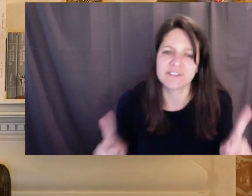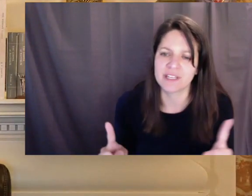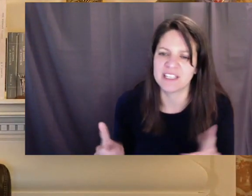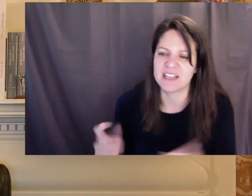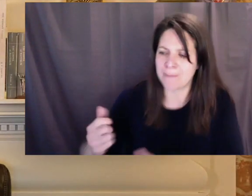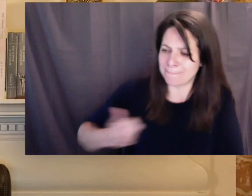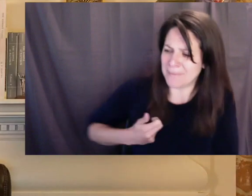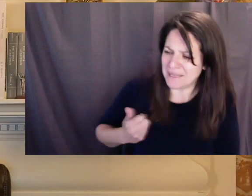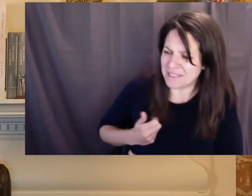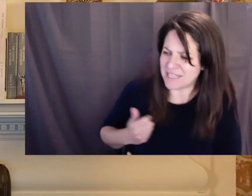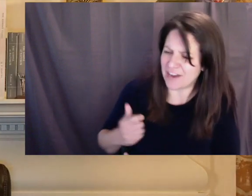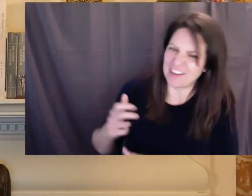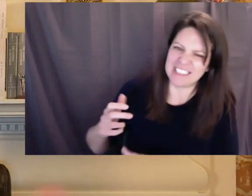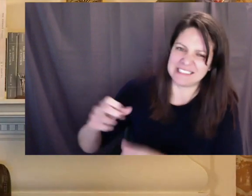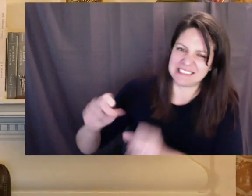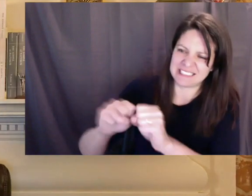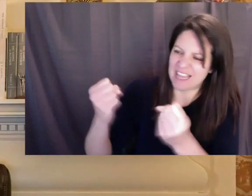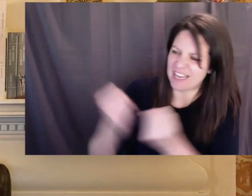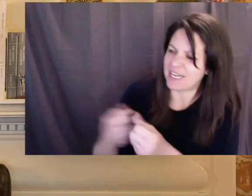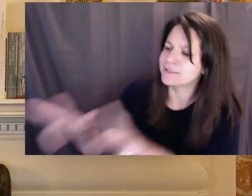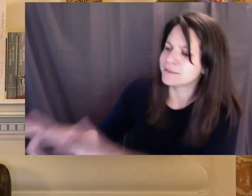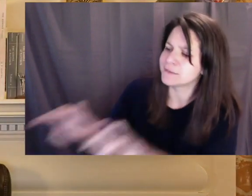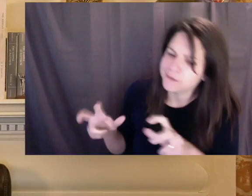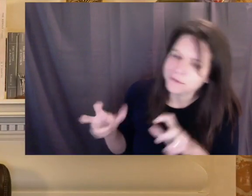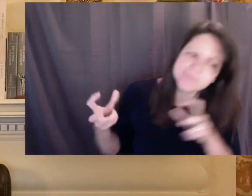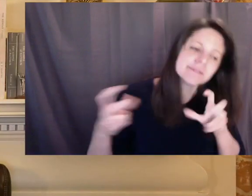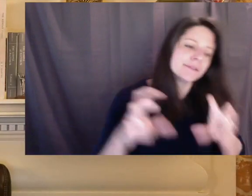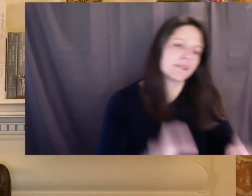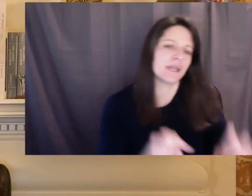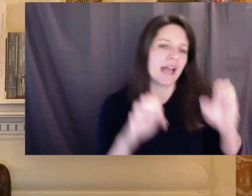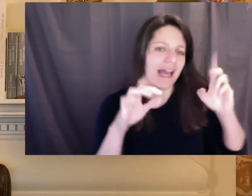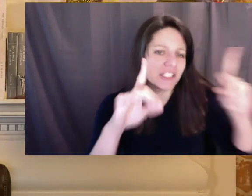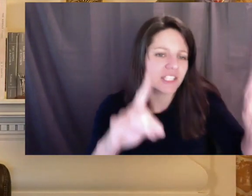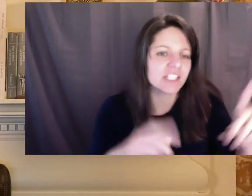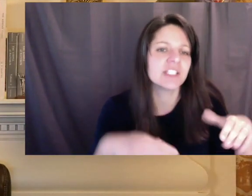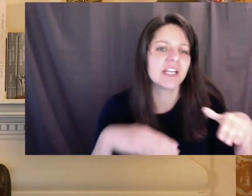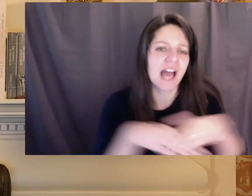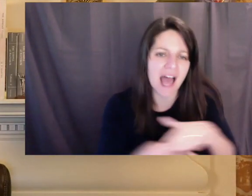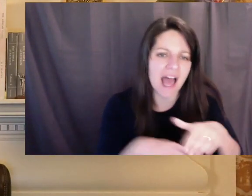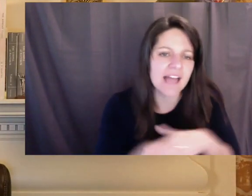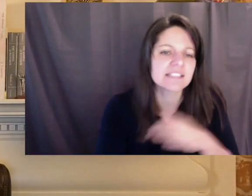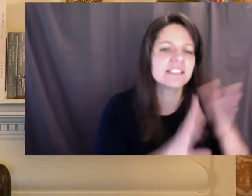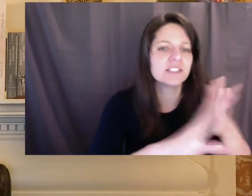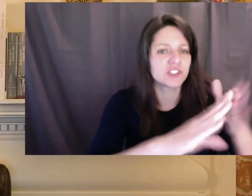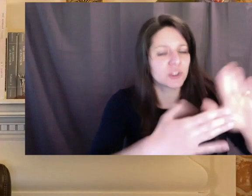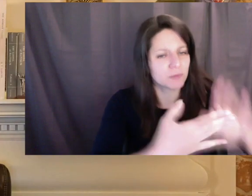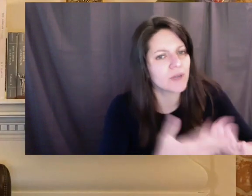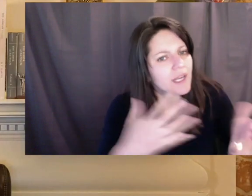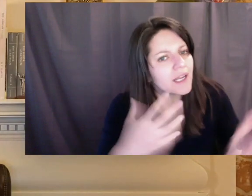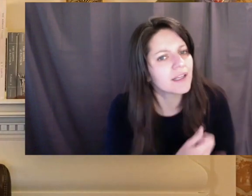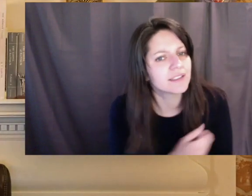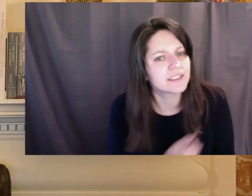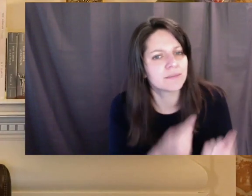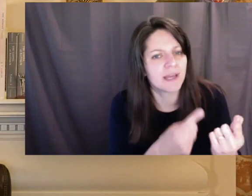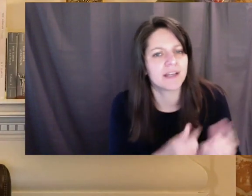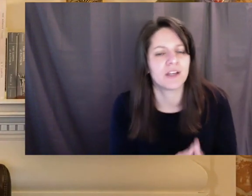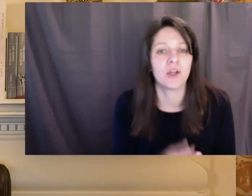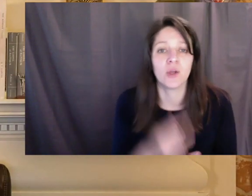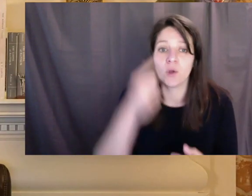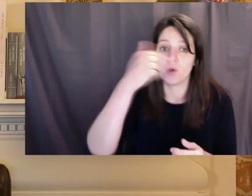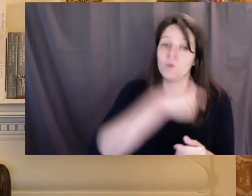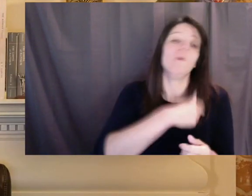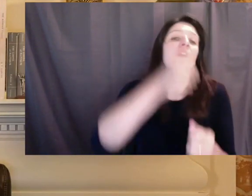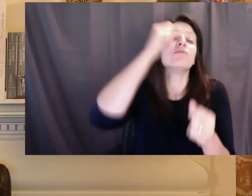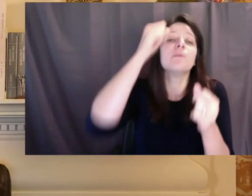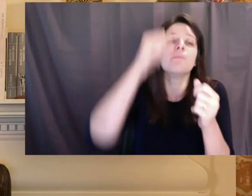saying, use our resources differently, divest from a militarized society, and invest in education and healthcare and access and neighborhoods